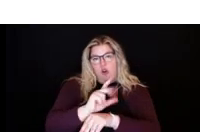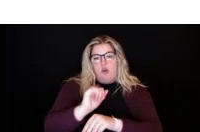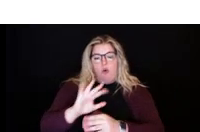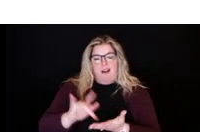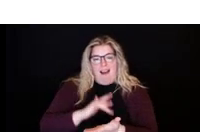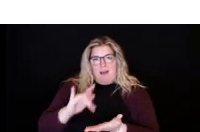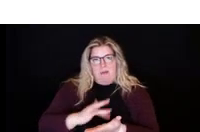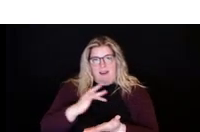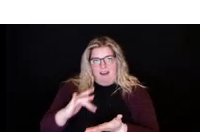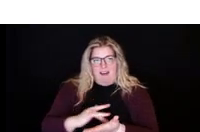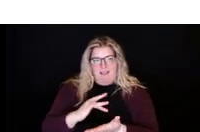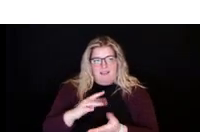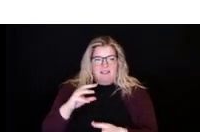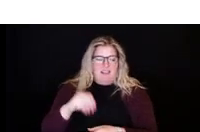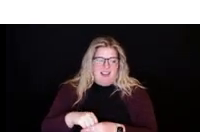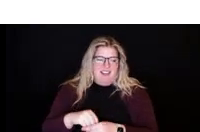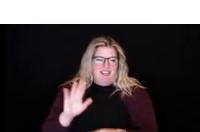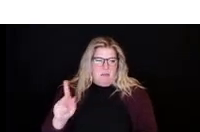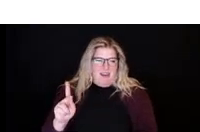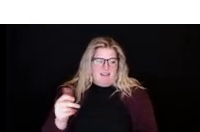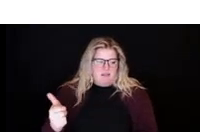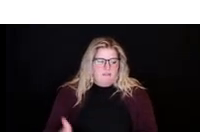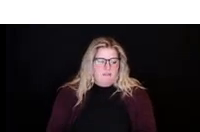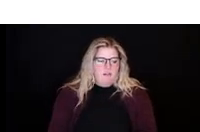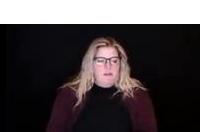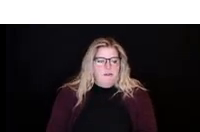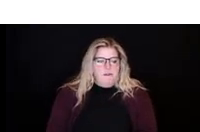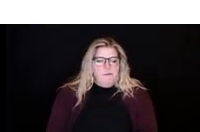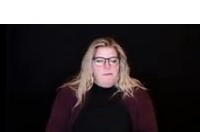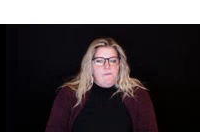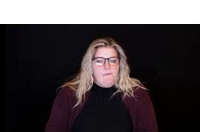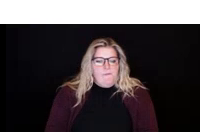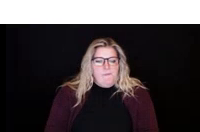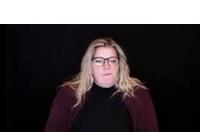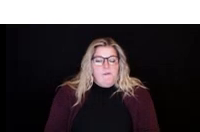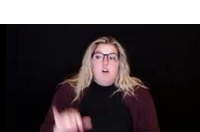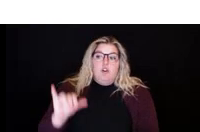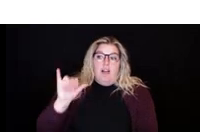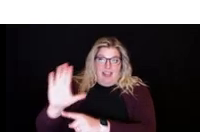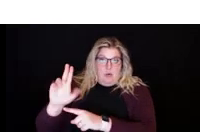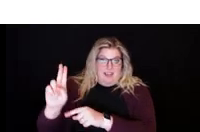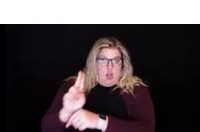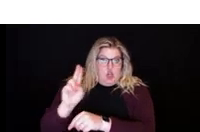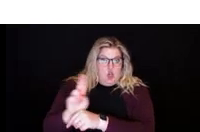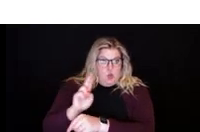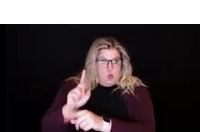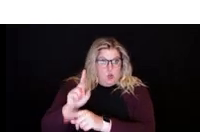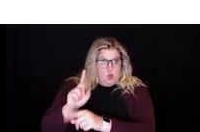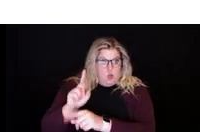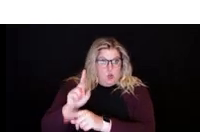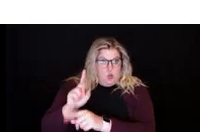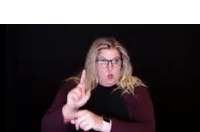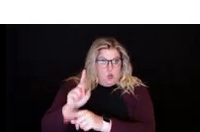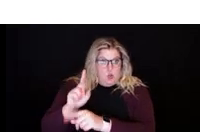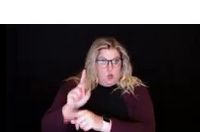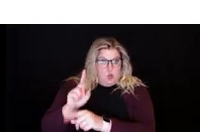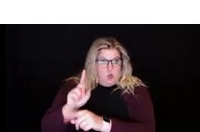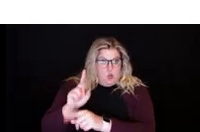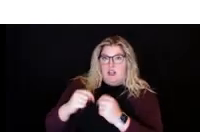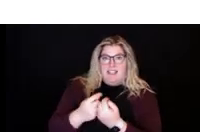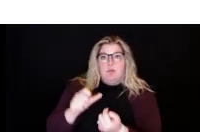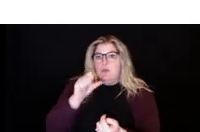in the branches. So because that was the use case, and because the team was not accounting for 2.1